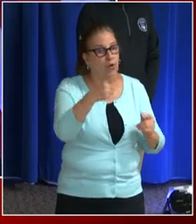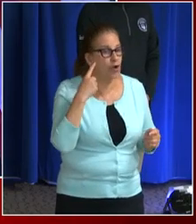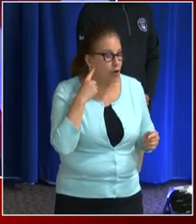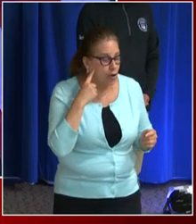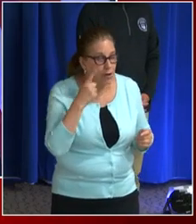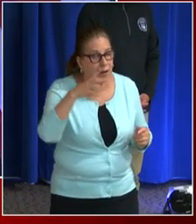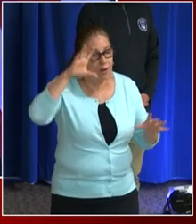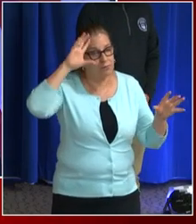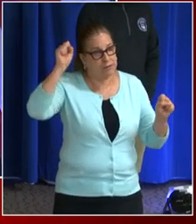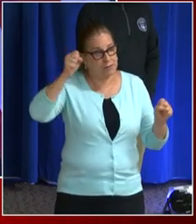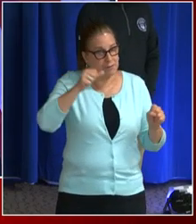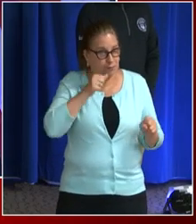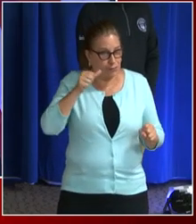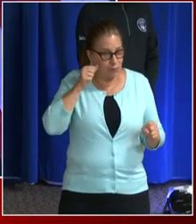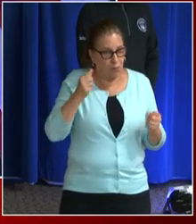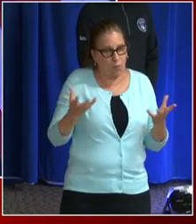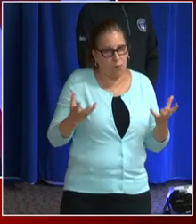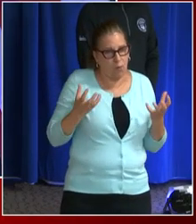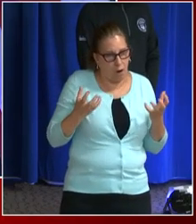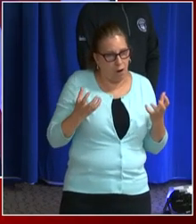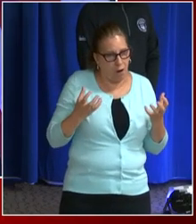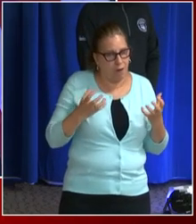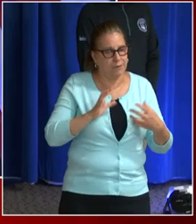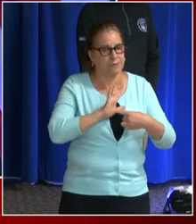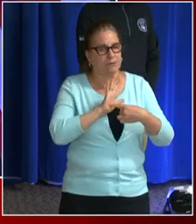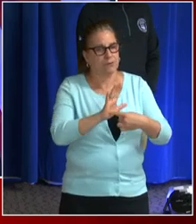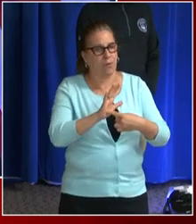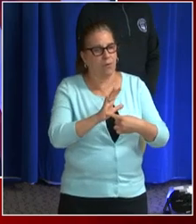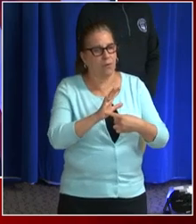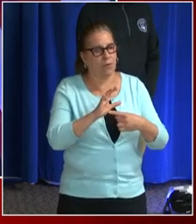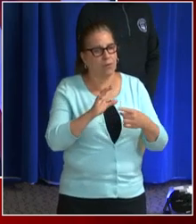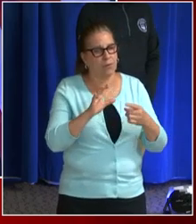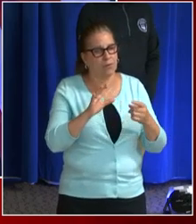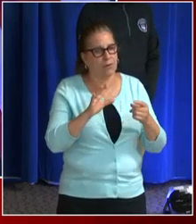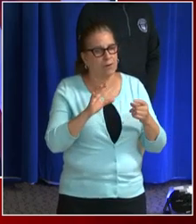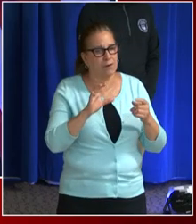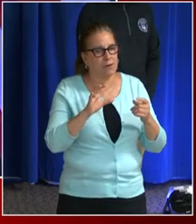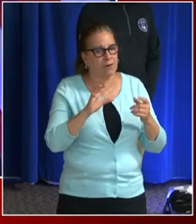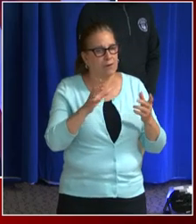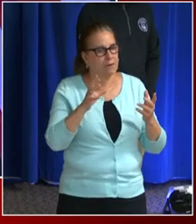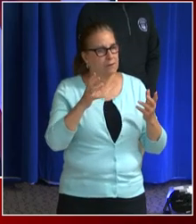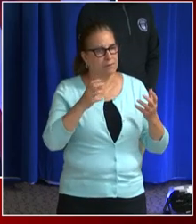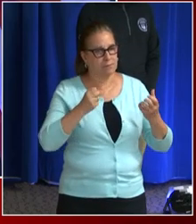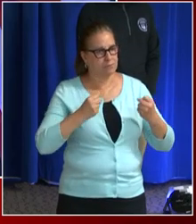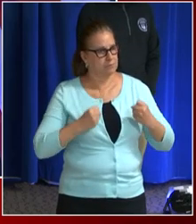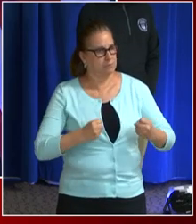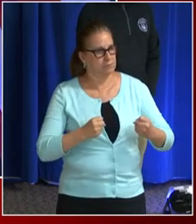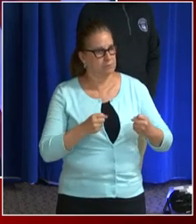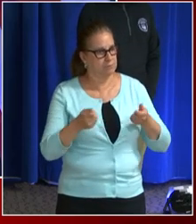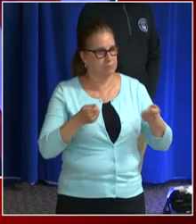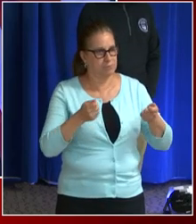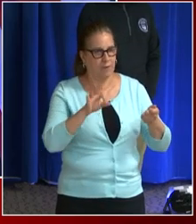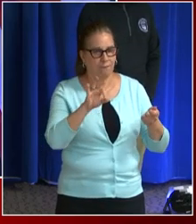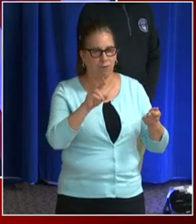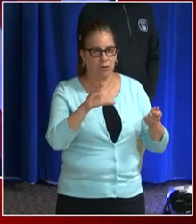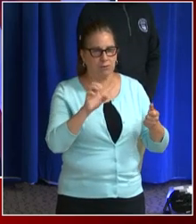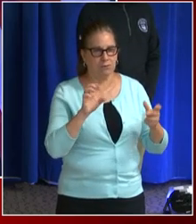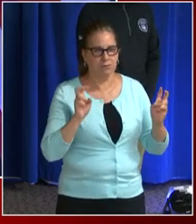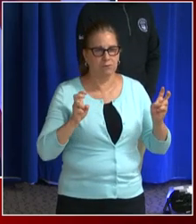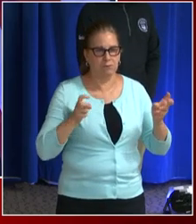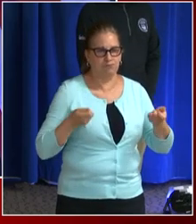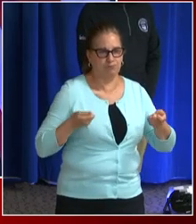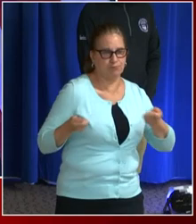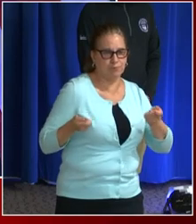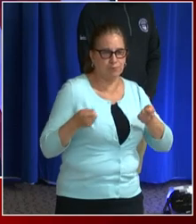that he wanted to show a force in D.C., and we know